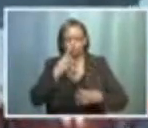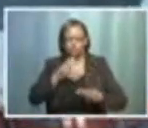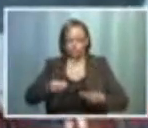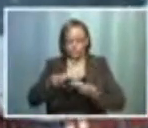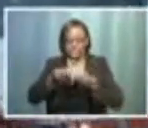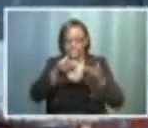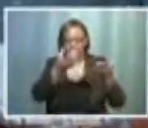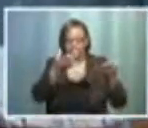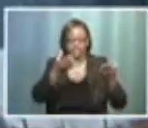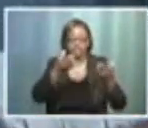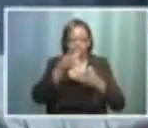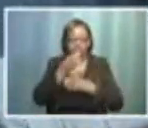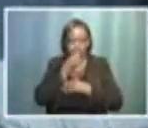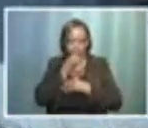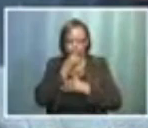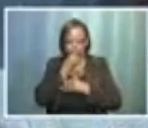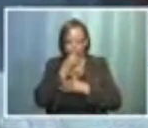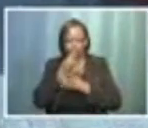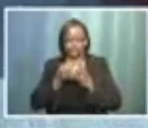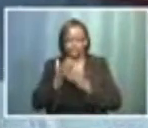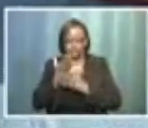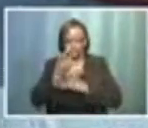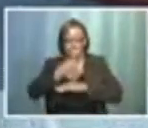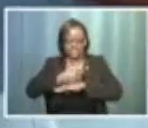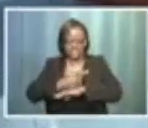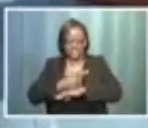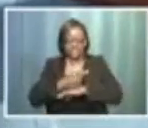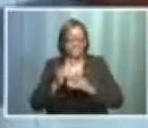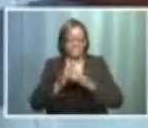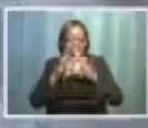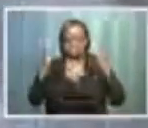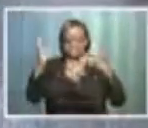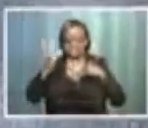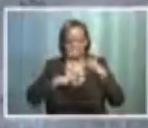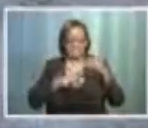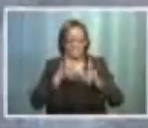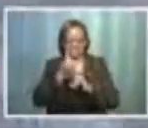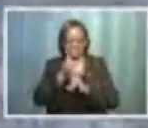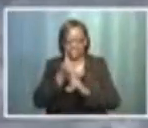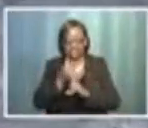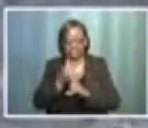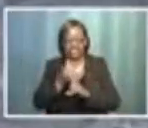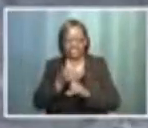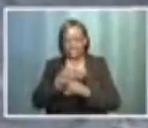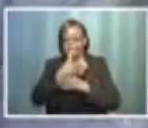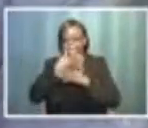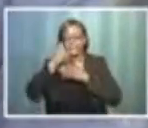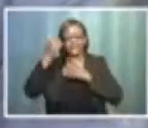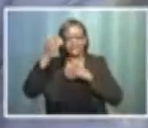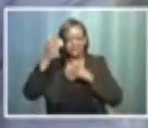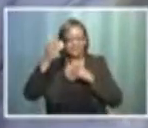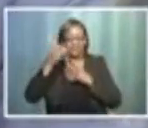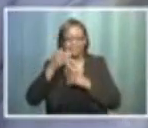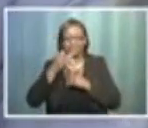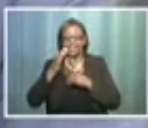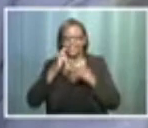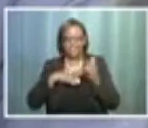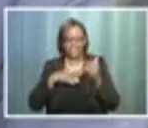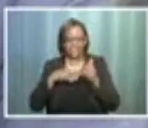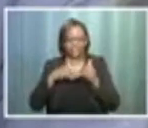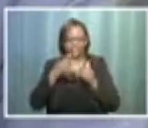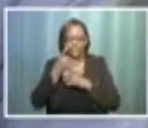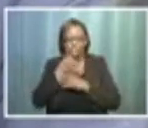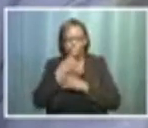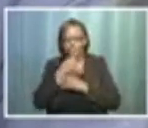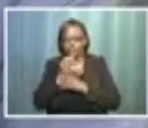throughout the day. An act of kindness bigger than themselves and bigger than just a holiday. We don't just